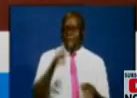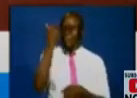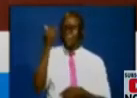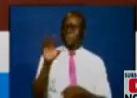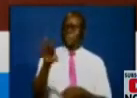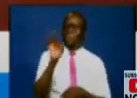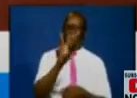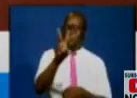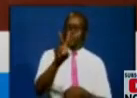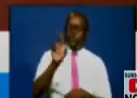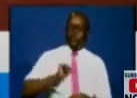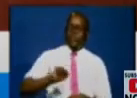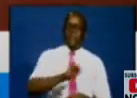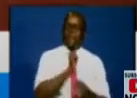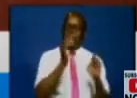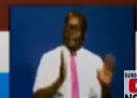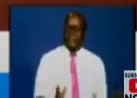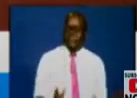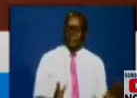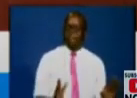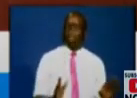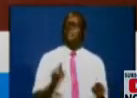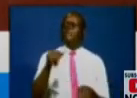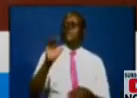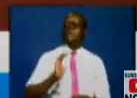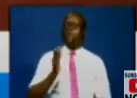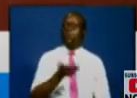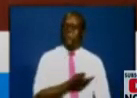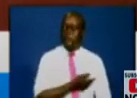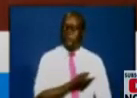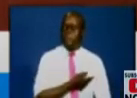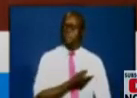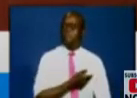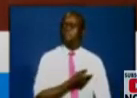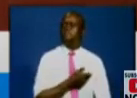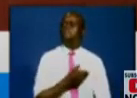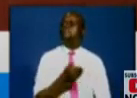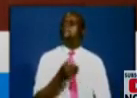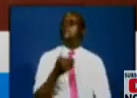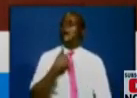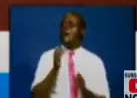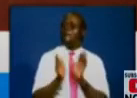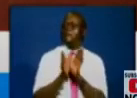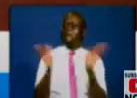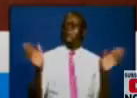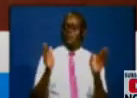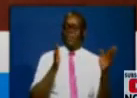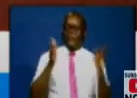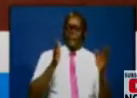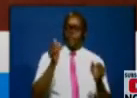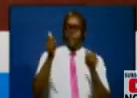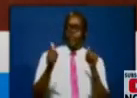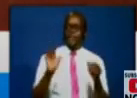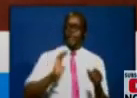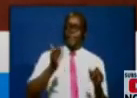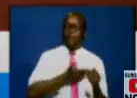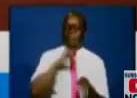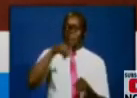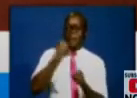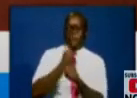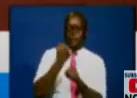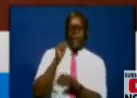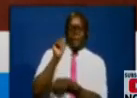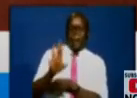on two particular senators in this particular committee, points that there is a general direction in which how this committee is supposed to conduct its